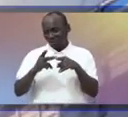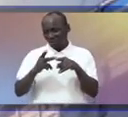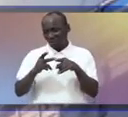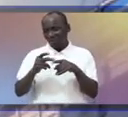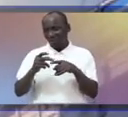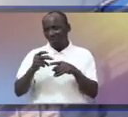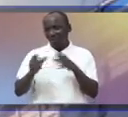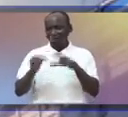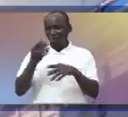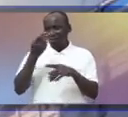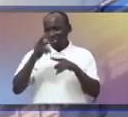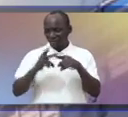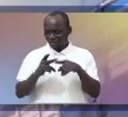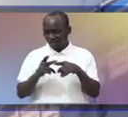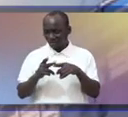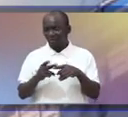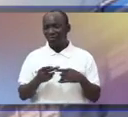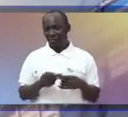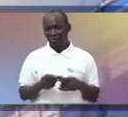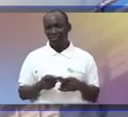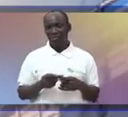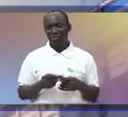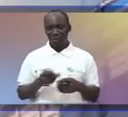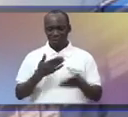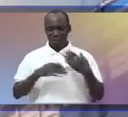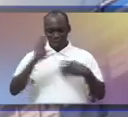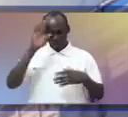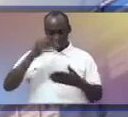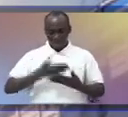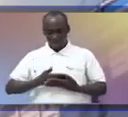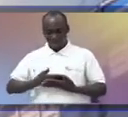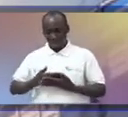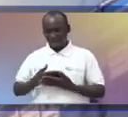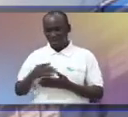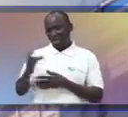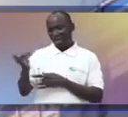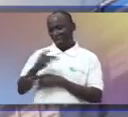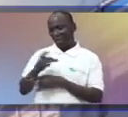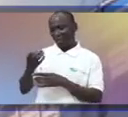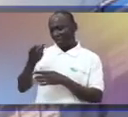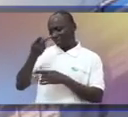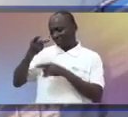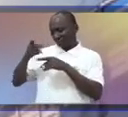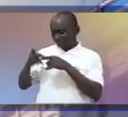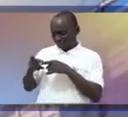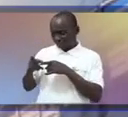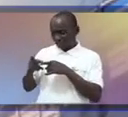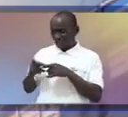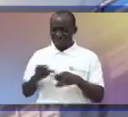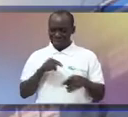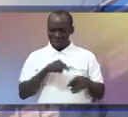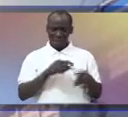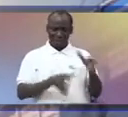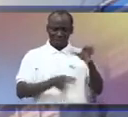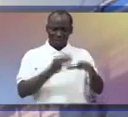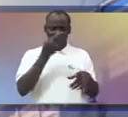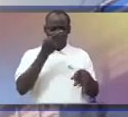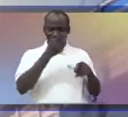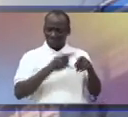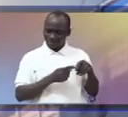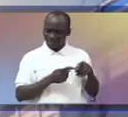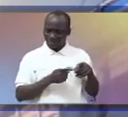male child after 8 days of his birth. No. This spiritual circumcision, he says,